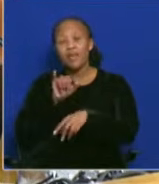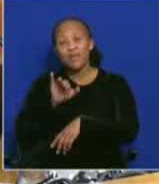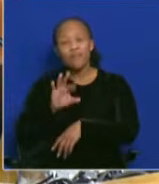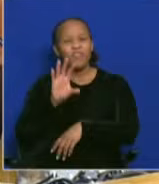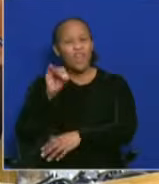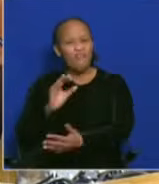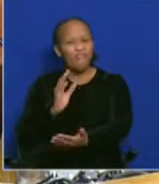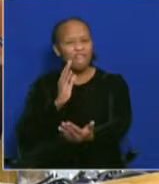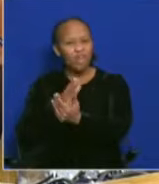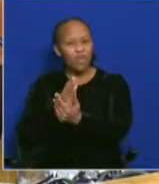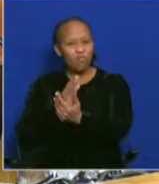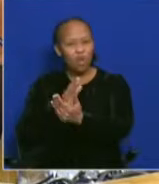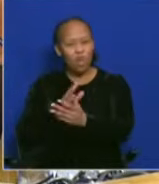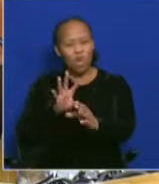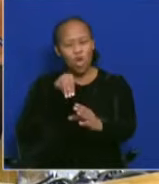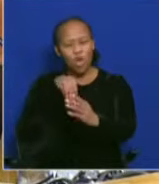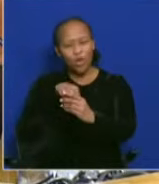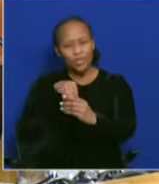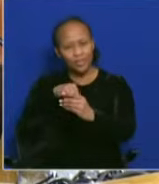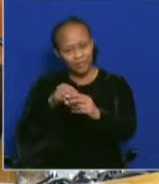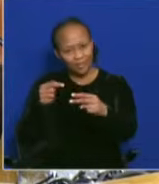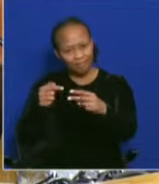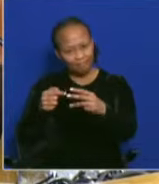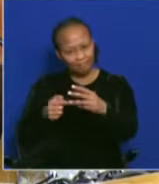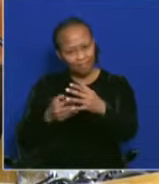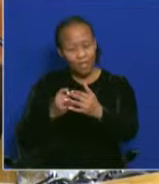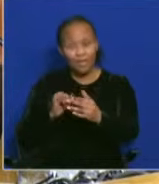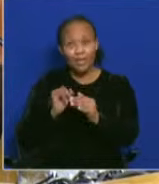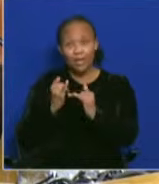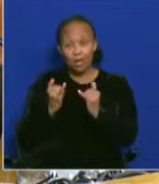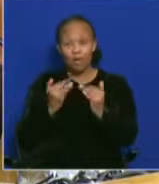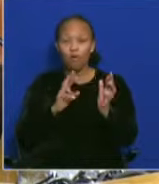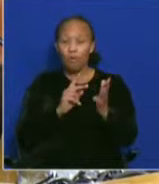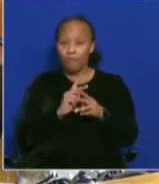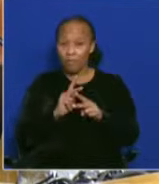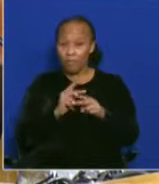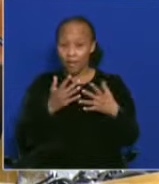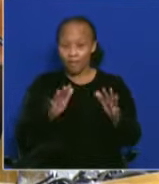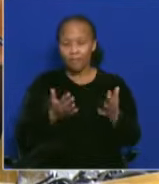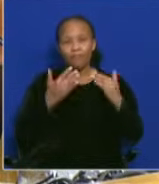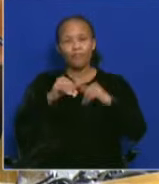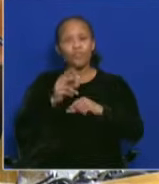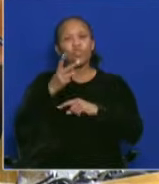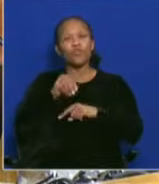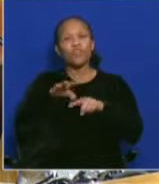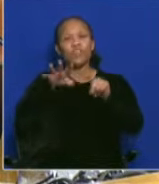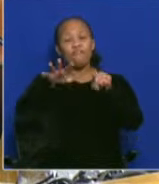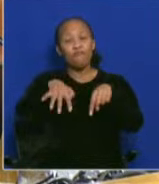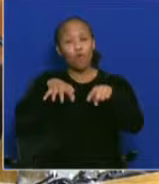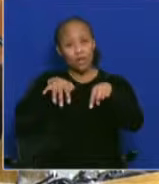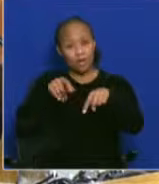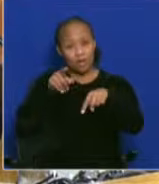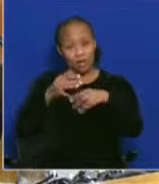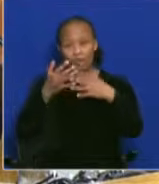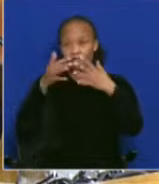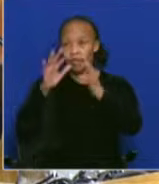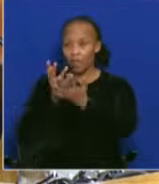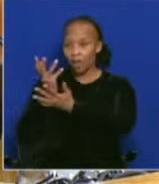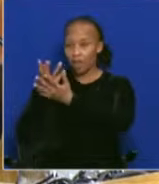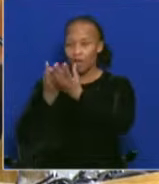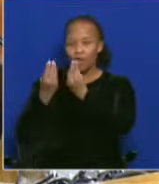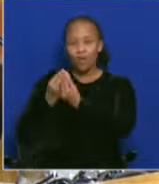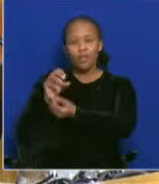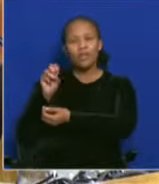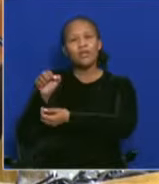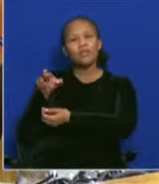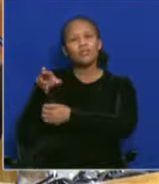it was prepared. During 2014, Carney Links engaged with SARS in a comprehensive disclosure process